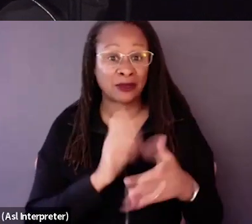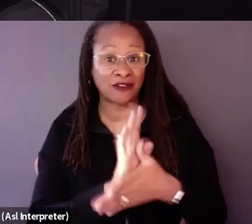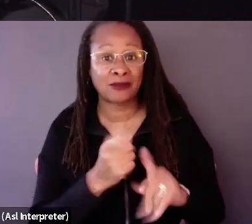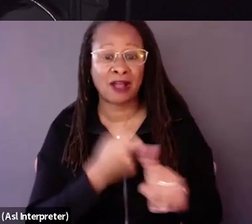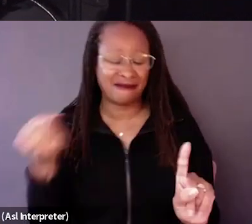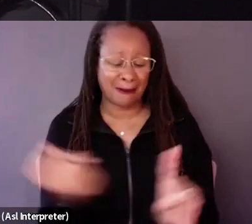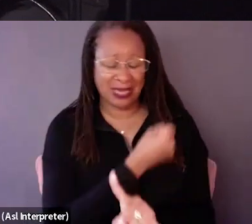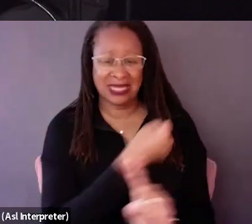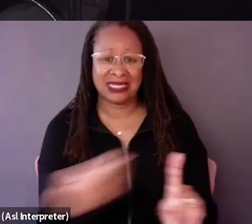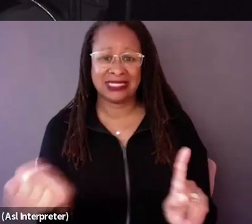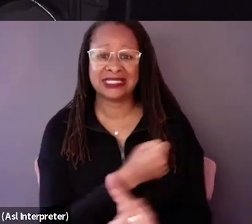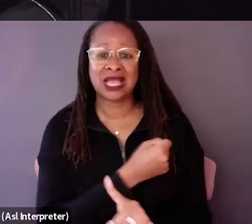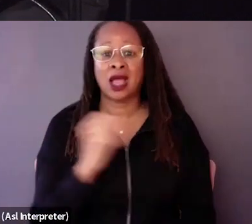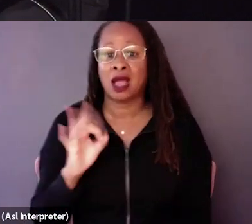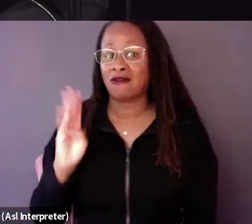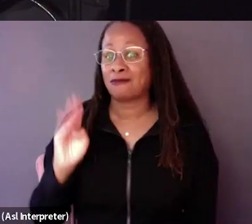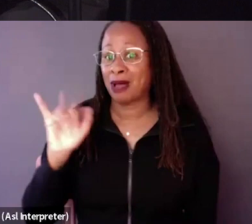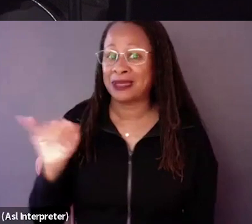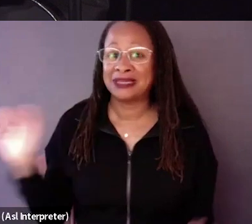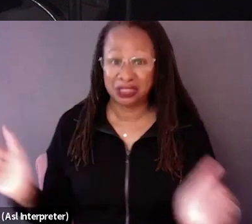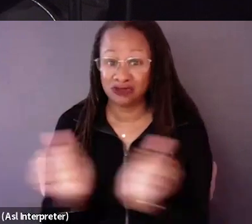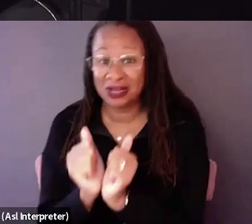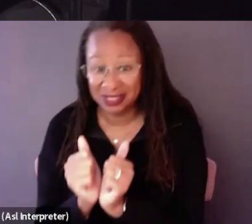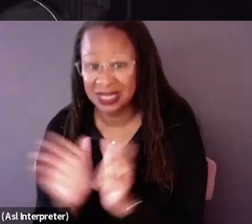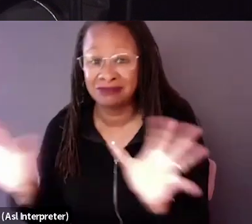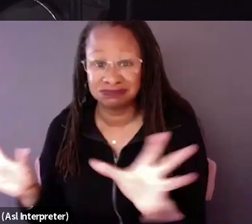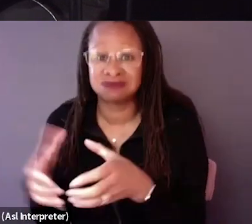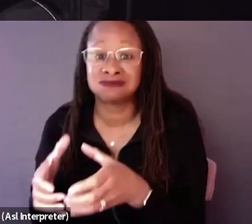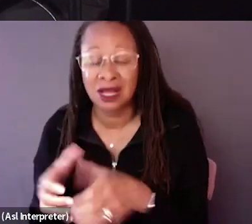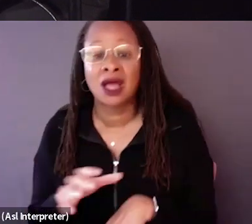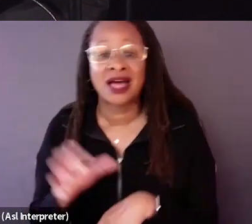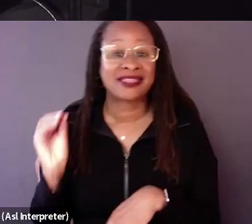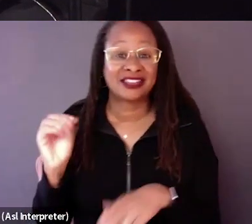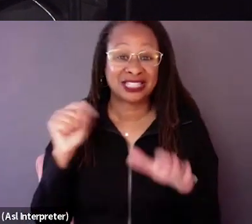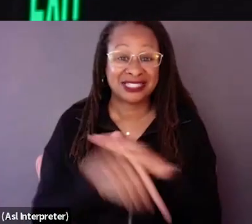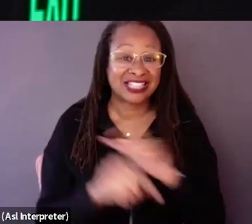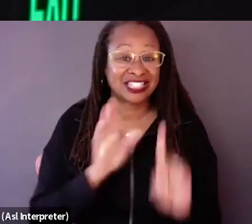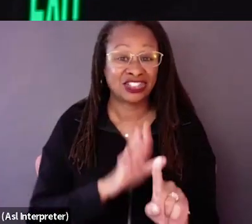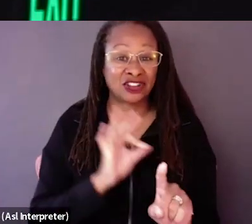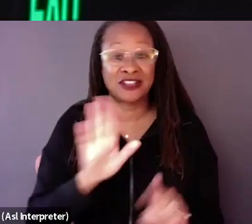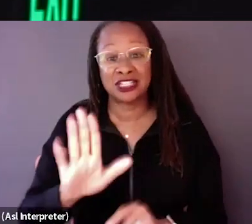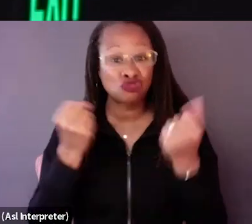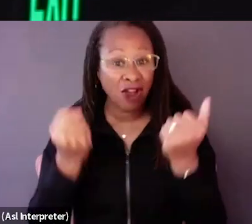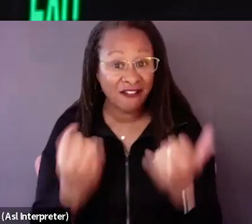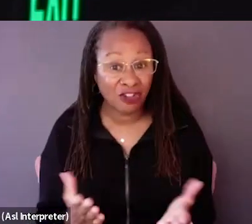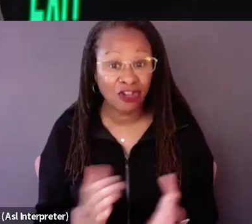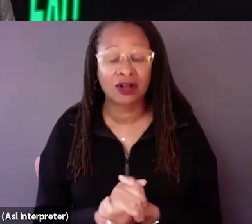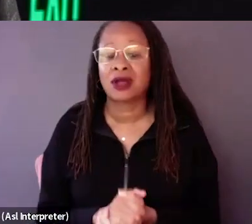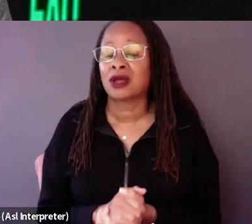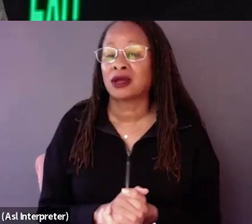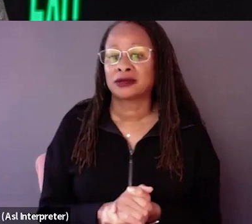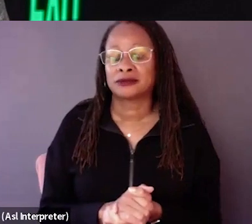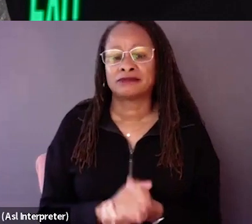really self-sacrificing. And Yeah, I think there's some parallels. Some of you may feel to President Zelensky in Ukraine,